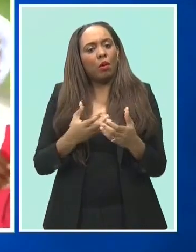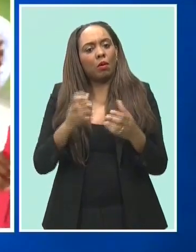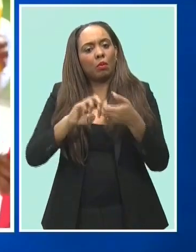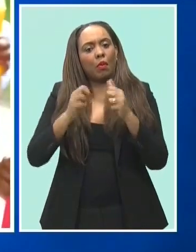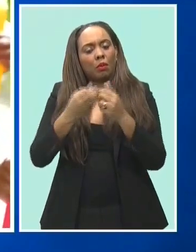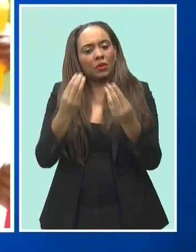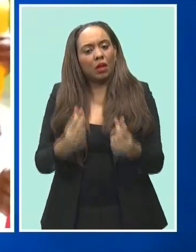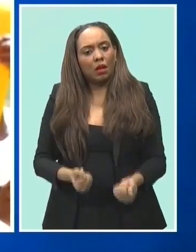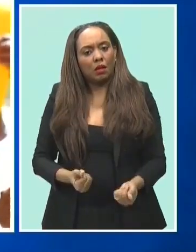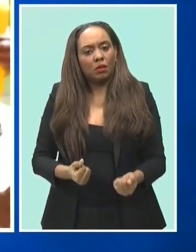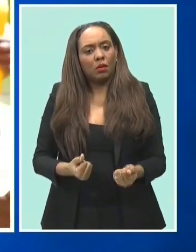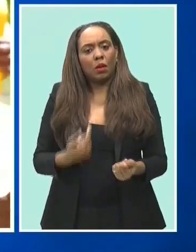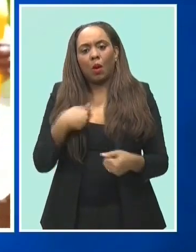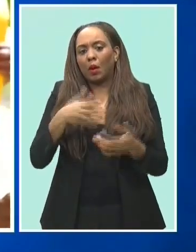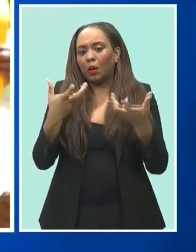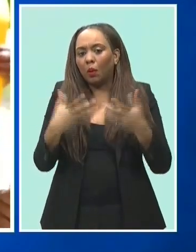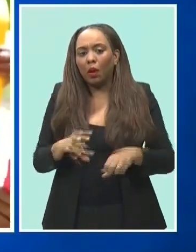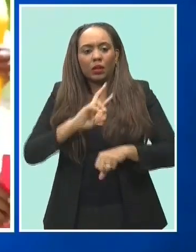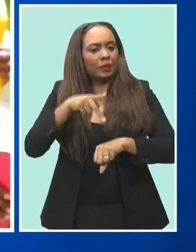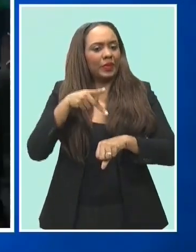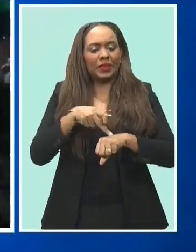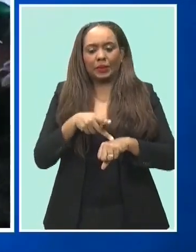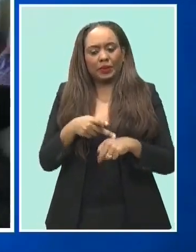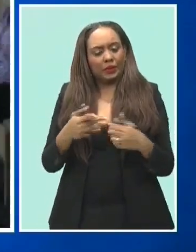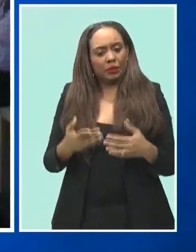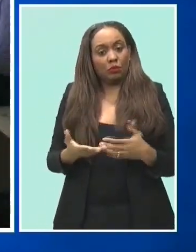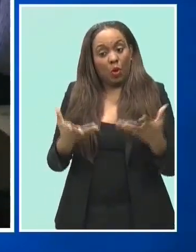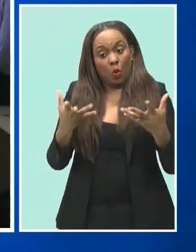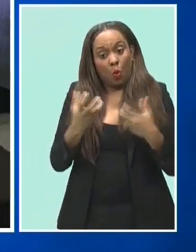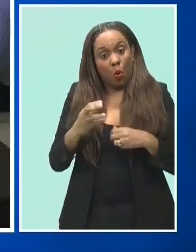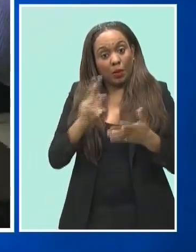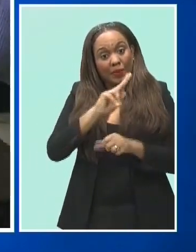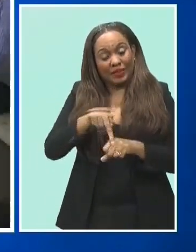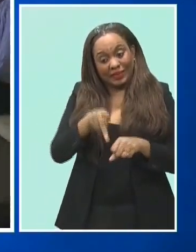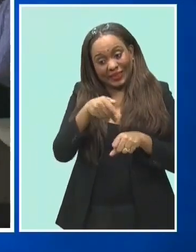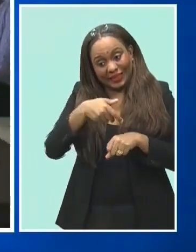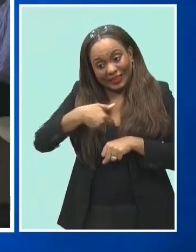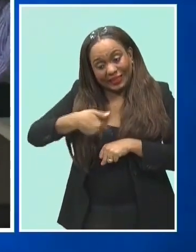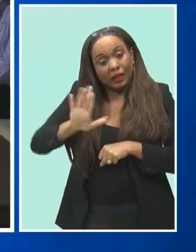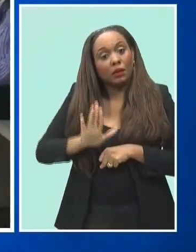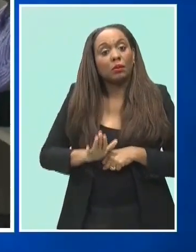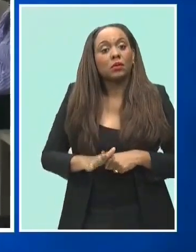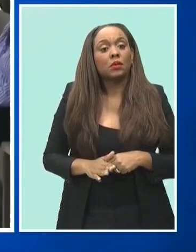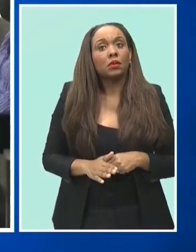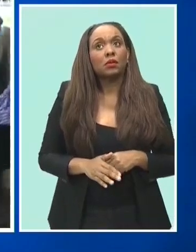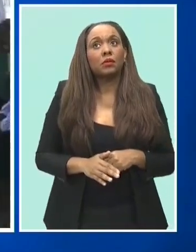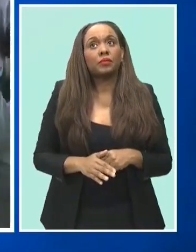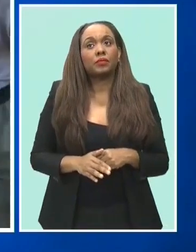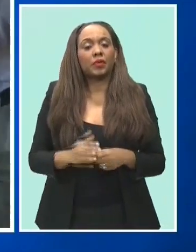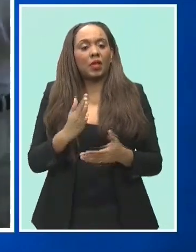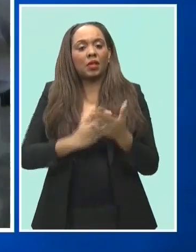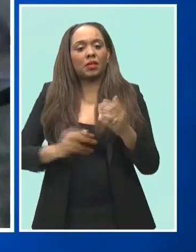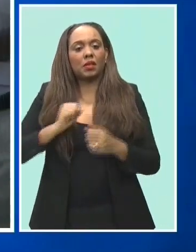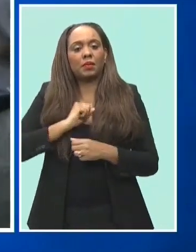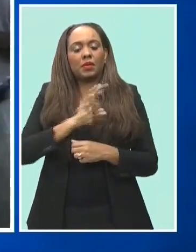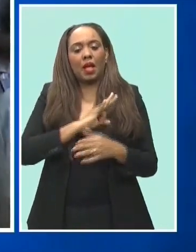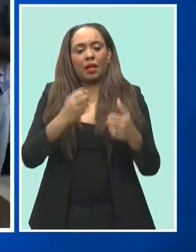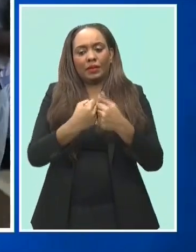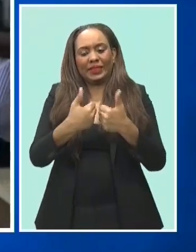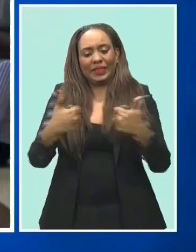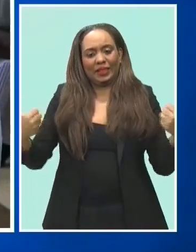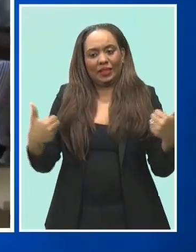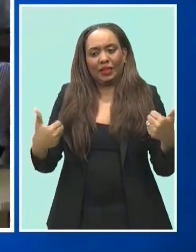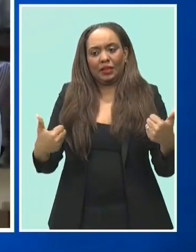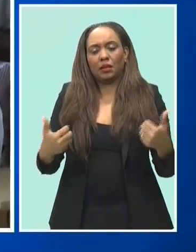solved before next week, Monday, when the kids come back. According to teachers, there is a divide between staff members due to what teachers say has